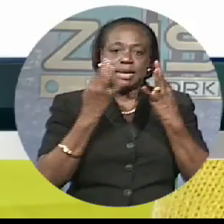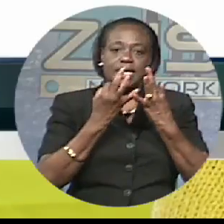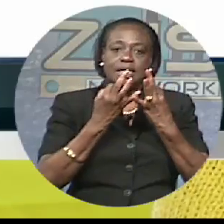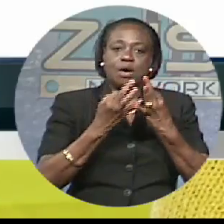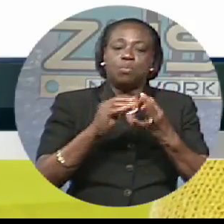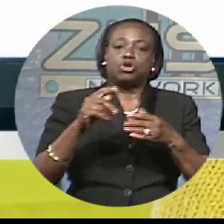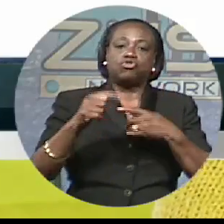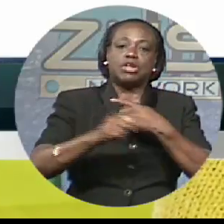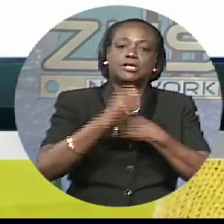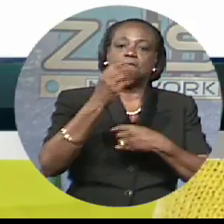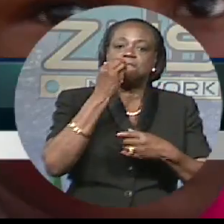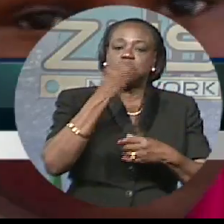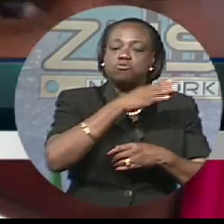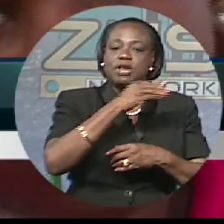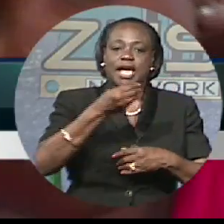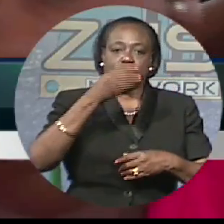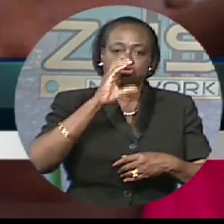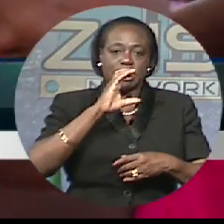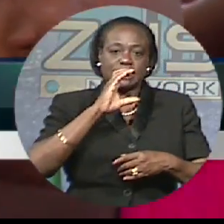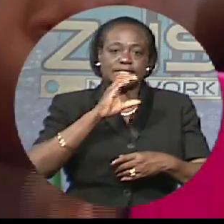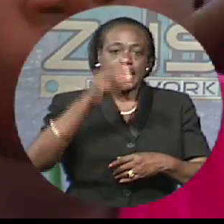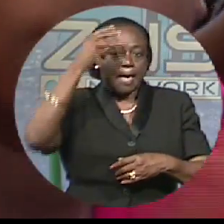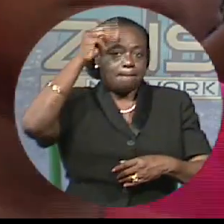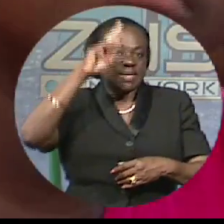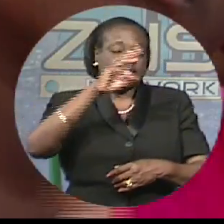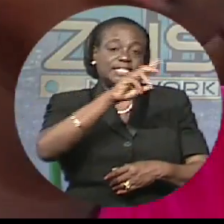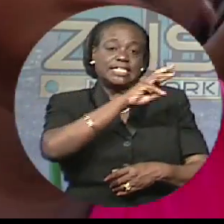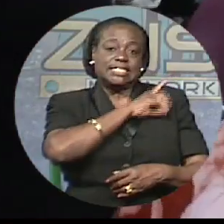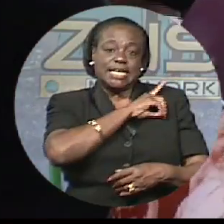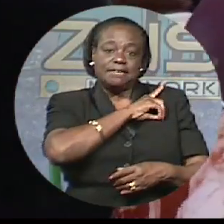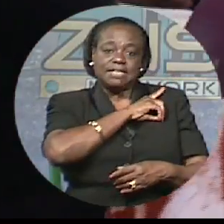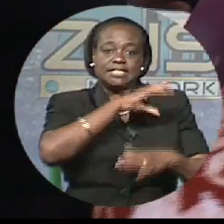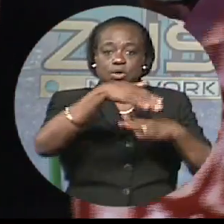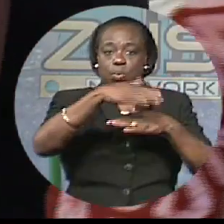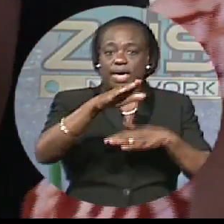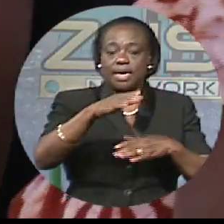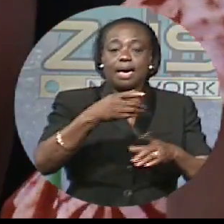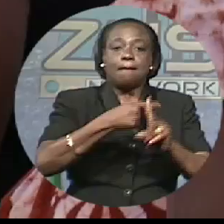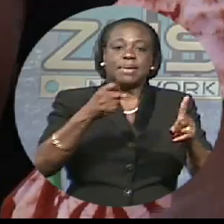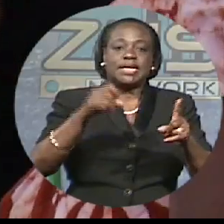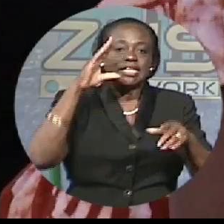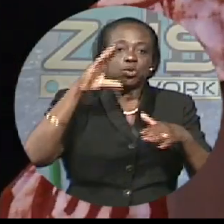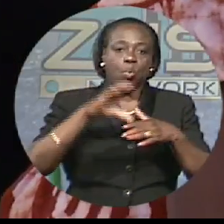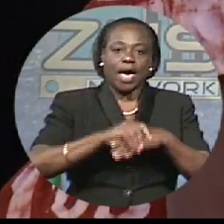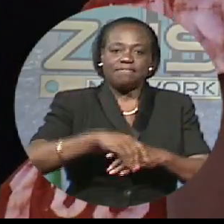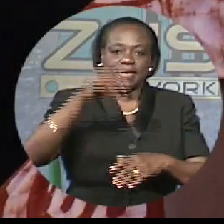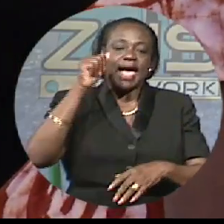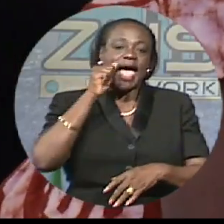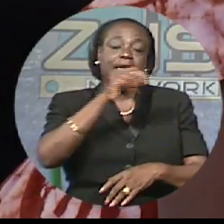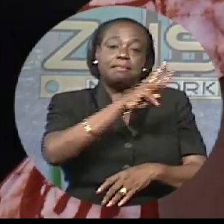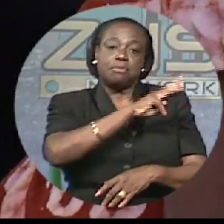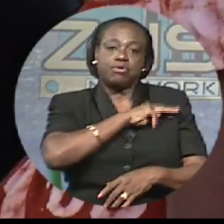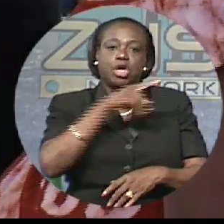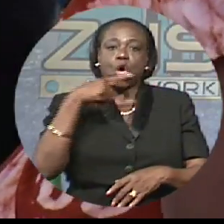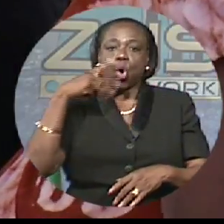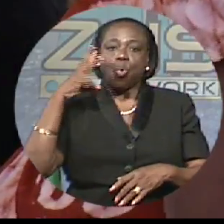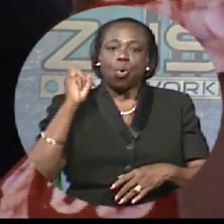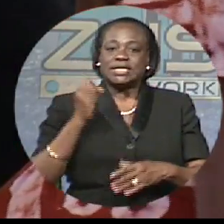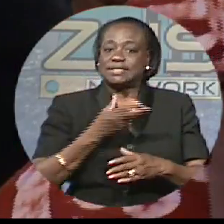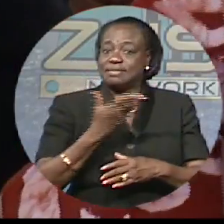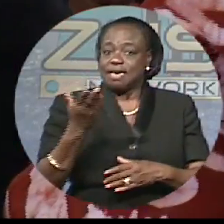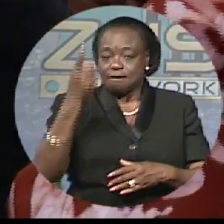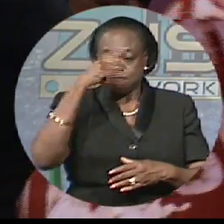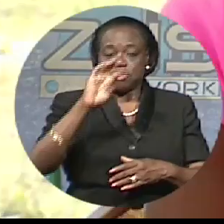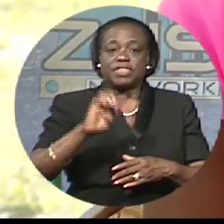Mr. Davis is out of the country on official business, his wife Anne-Marie Davis was on hand for the event. Meantime, District Superintendent for